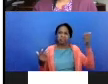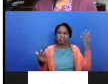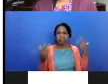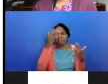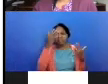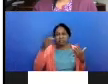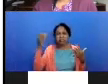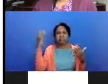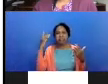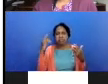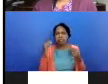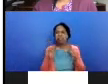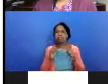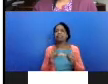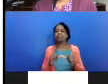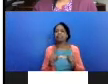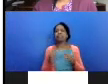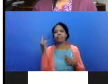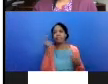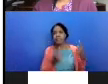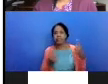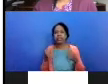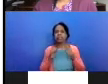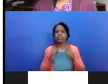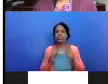to we always,